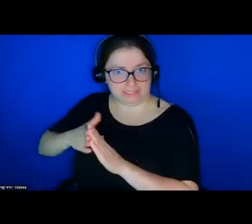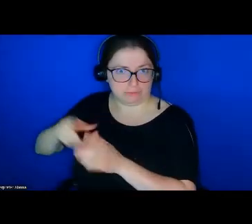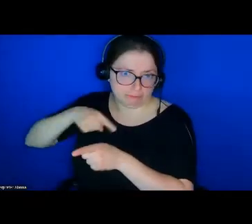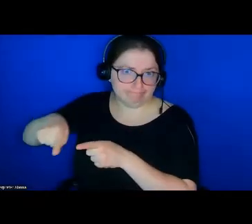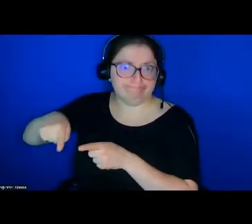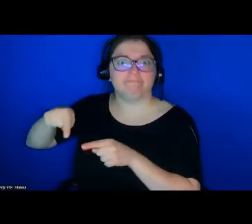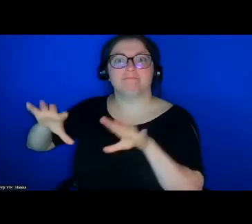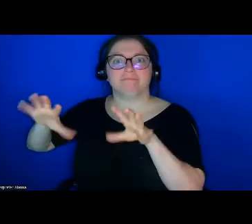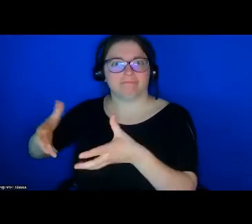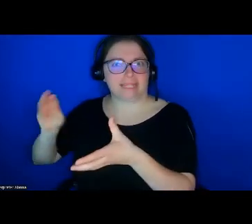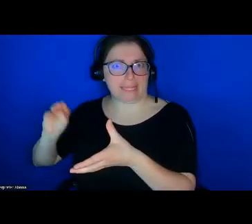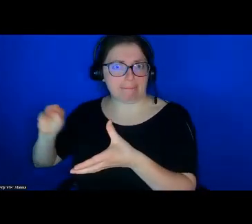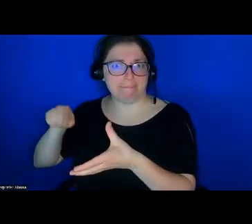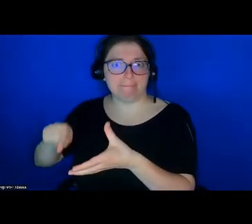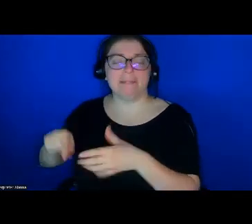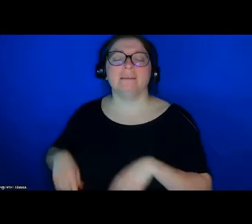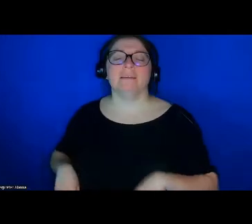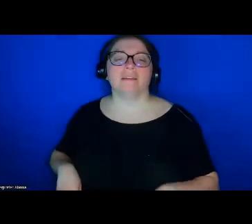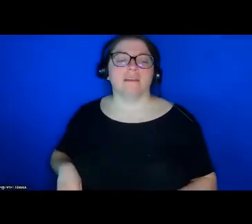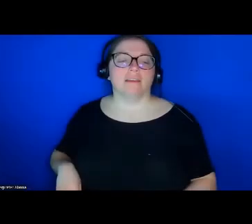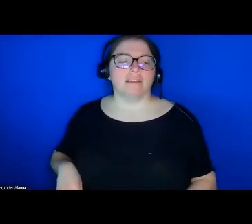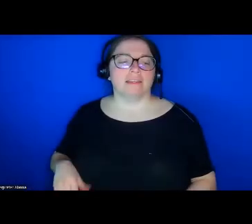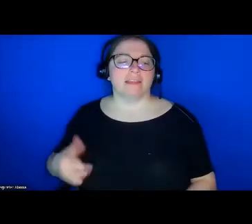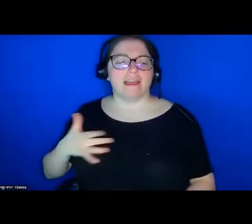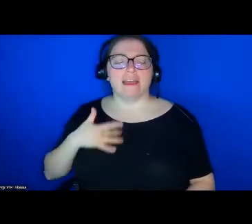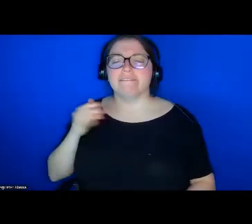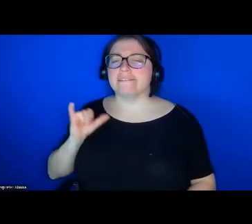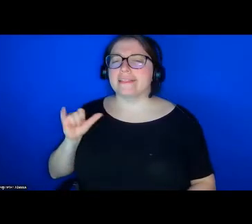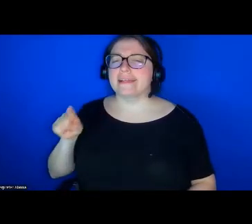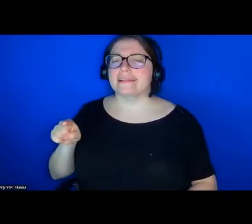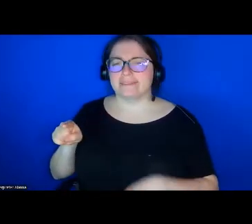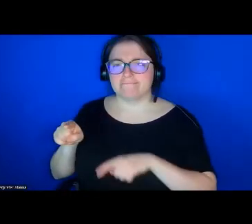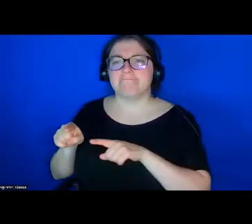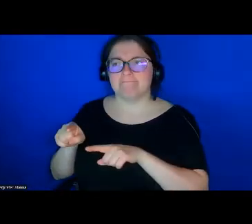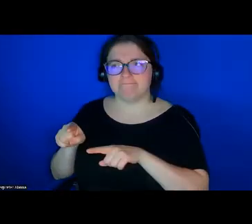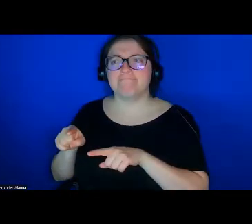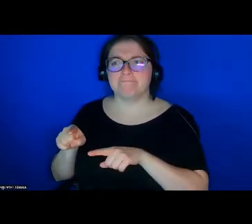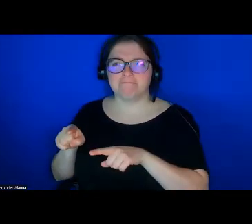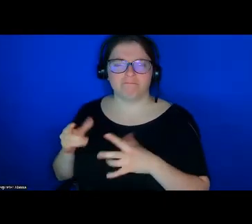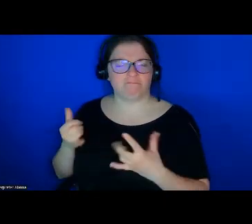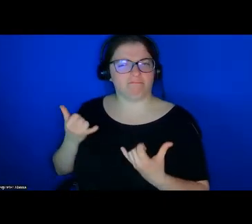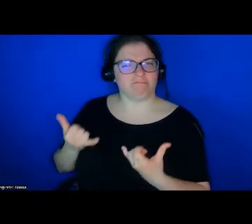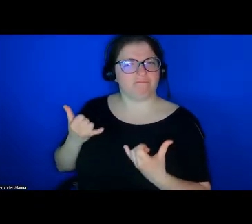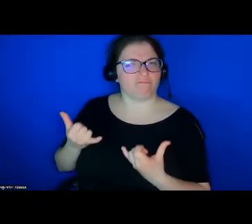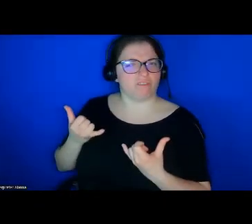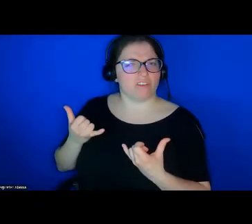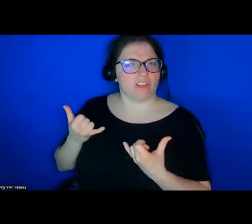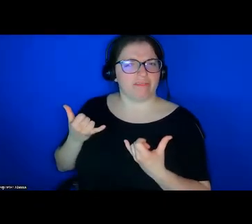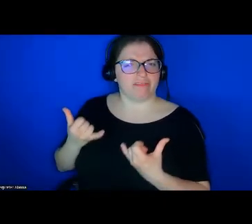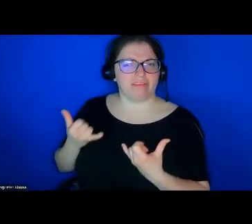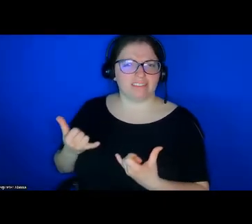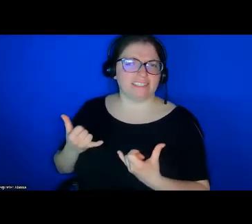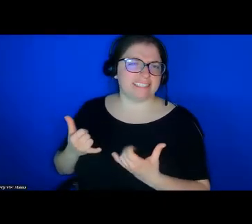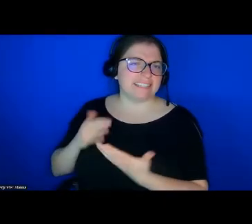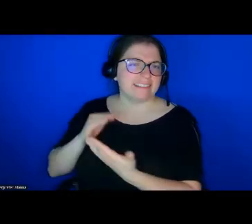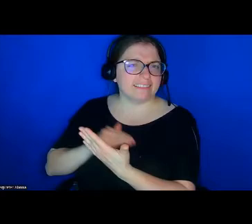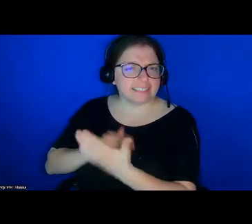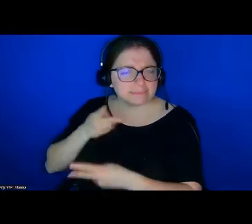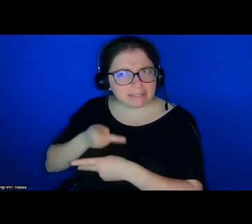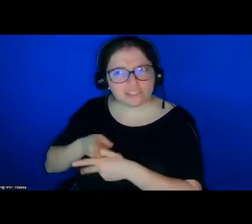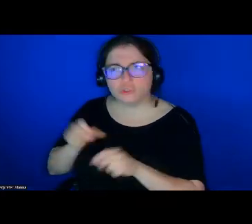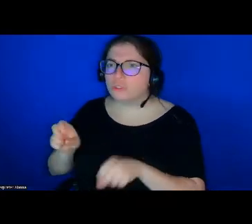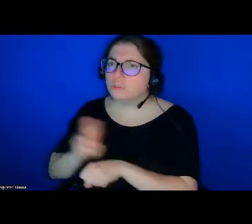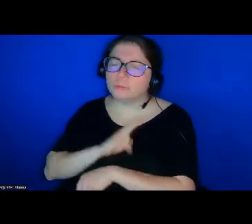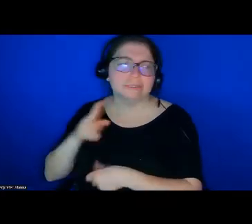I think you could do a lot of the existing NBRA list maintenance uh that's required you could use postal